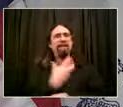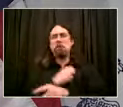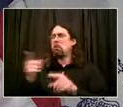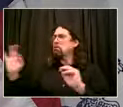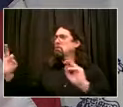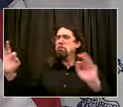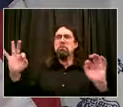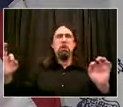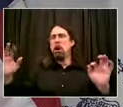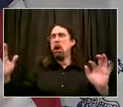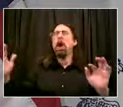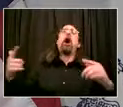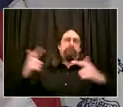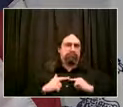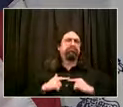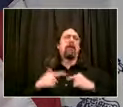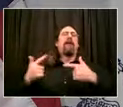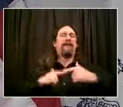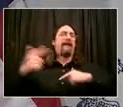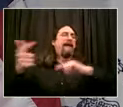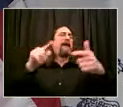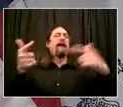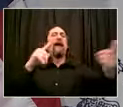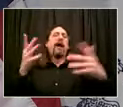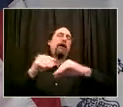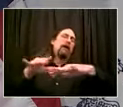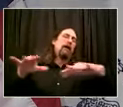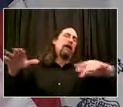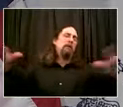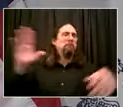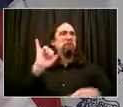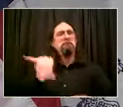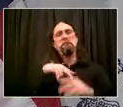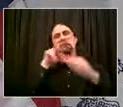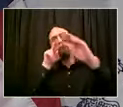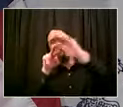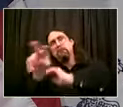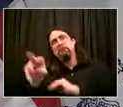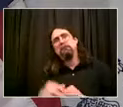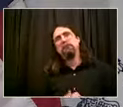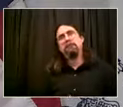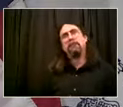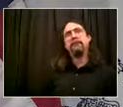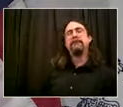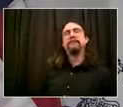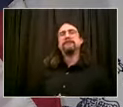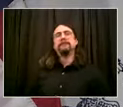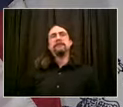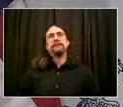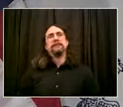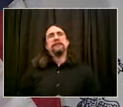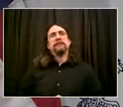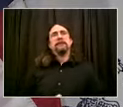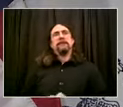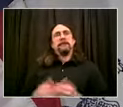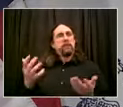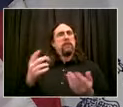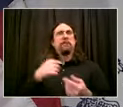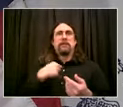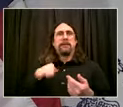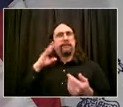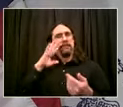member, friend, neighbor, someone you worship with, someone you work with, got the vaccine, it was okay, they had a good